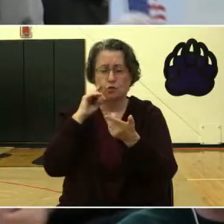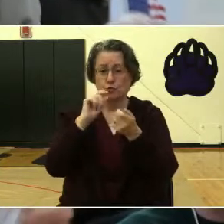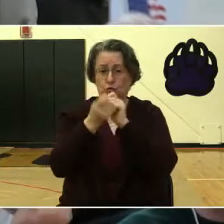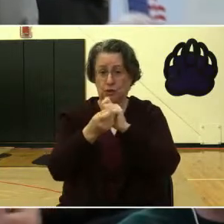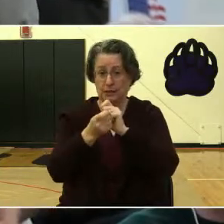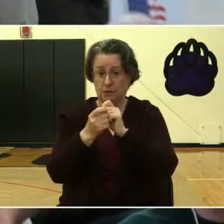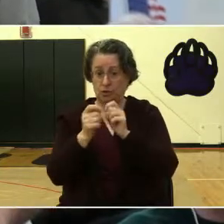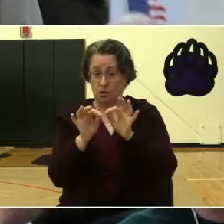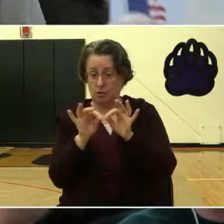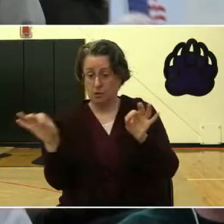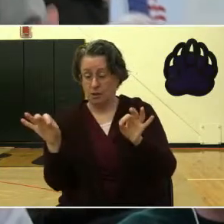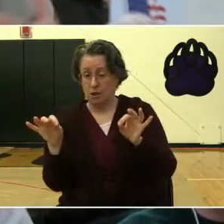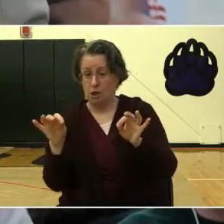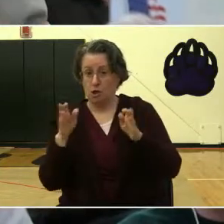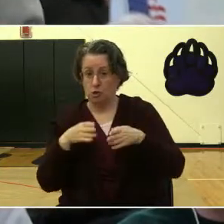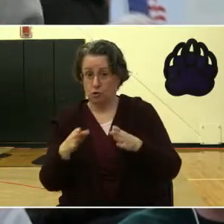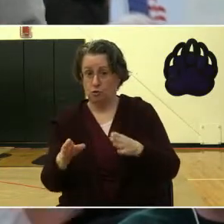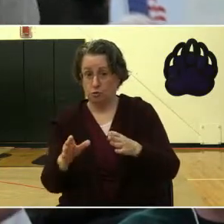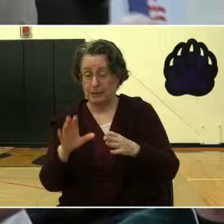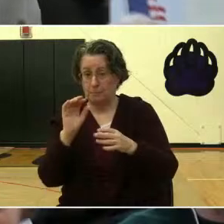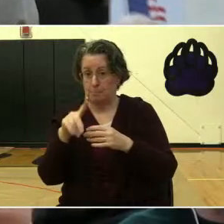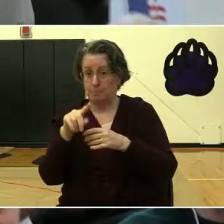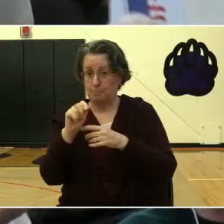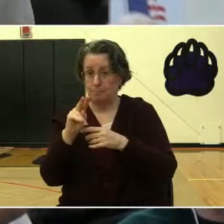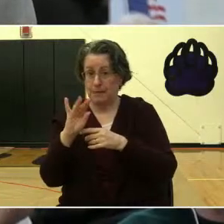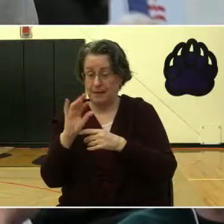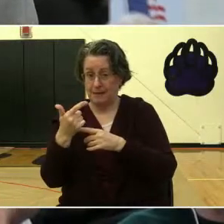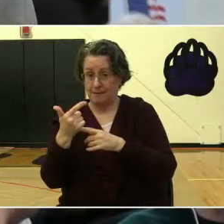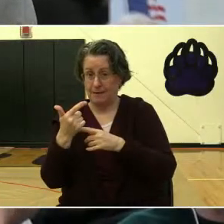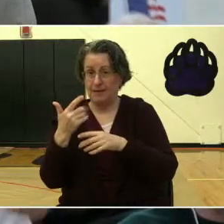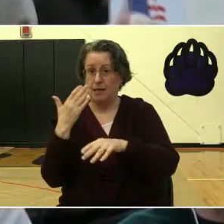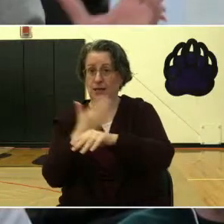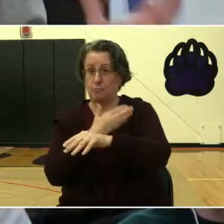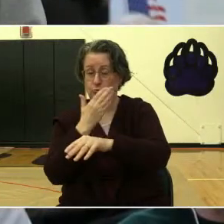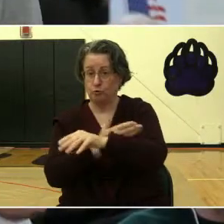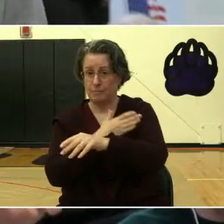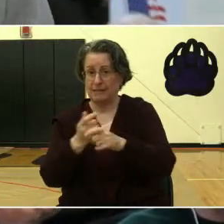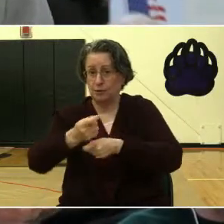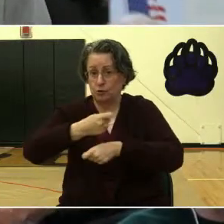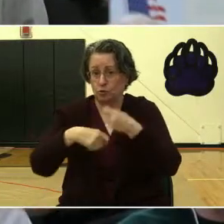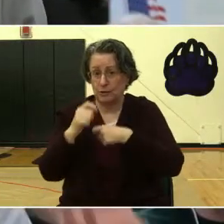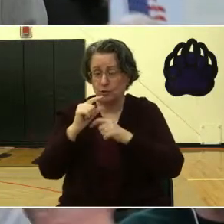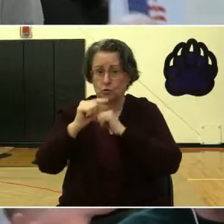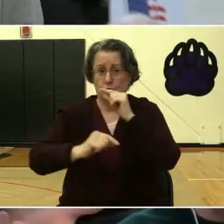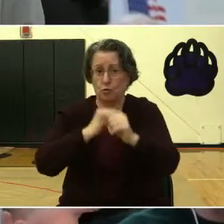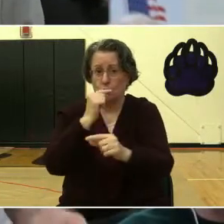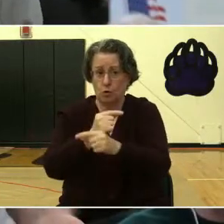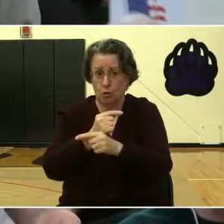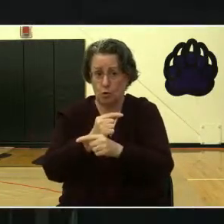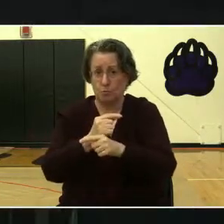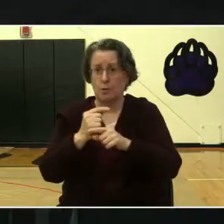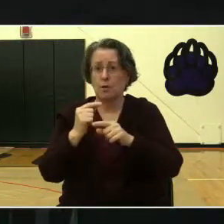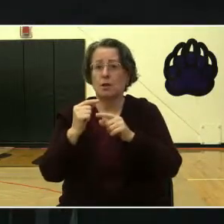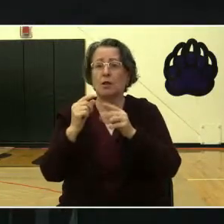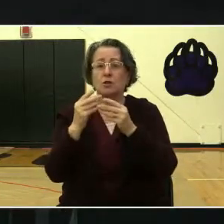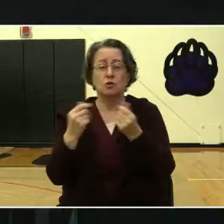Paving improvements to the words global warming Solutions fund basically because it would alter the motion too